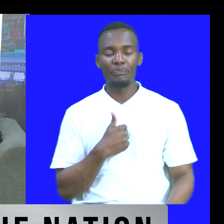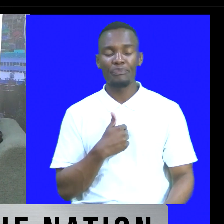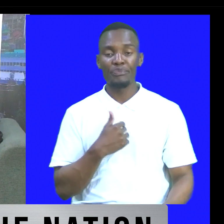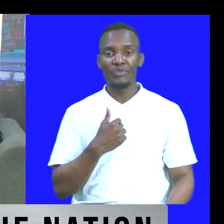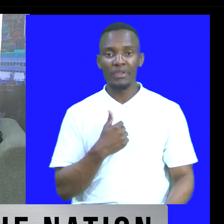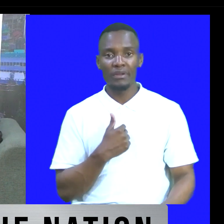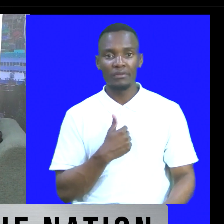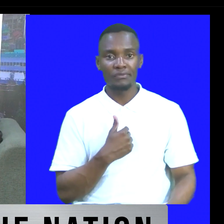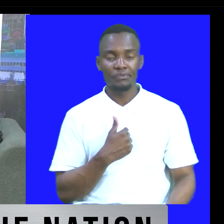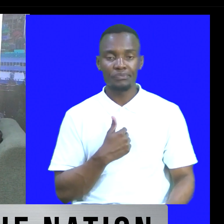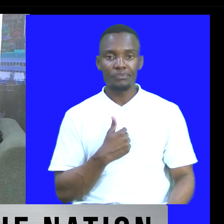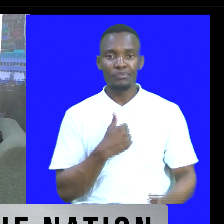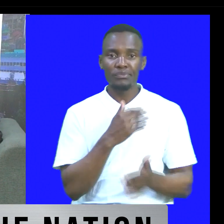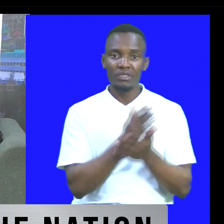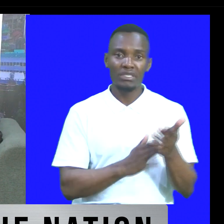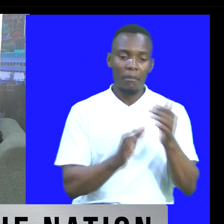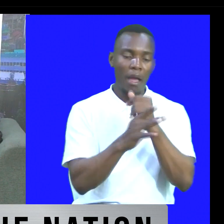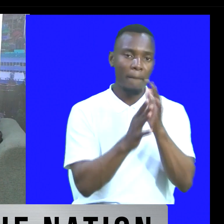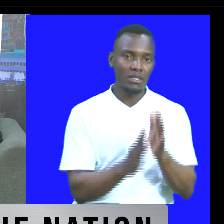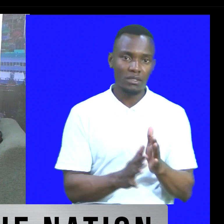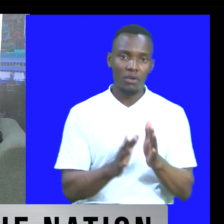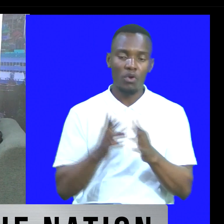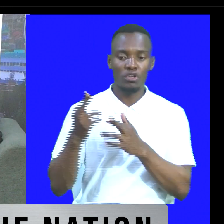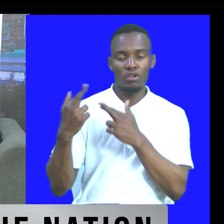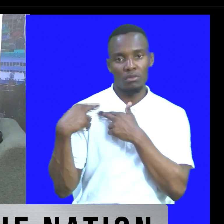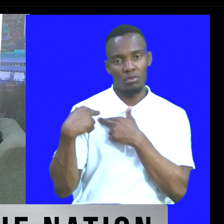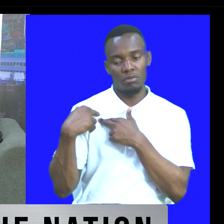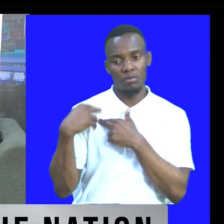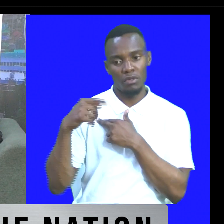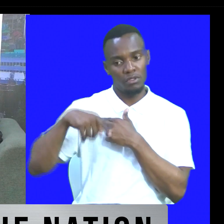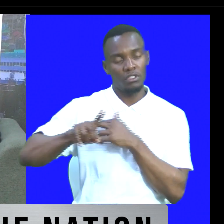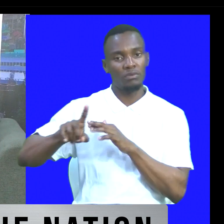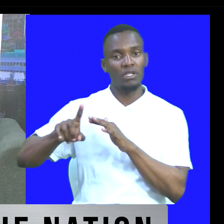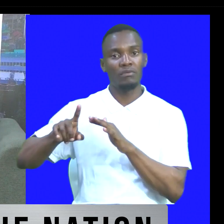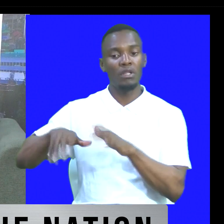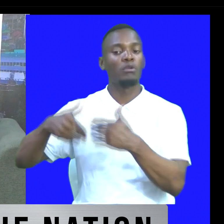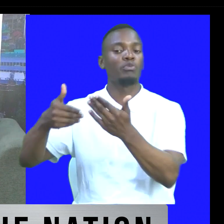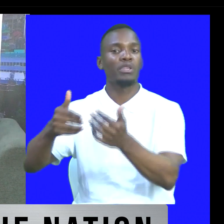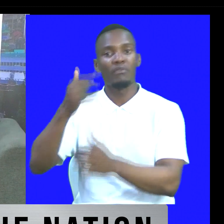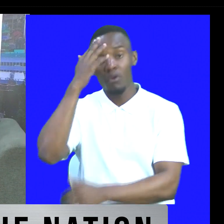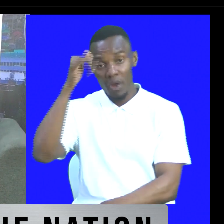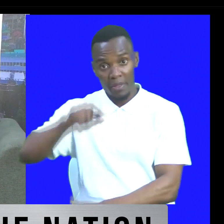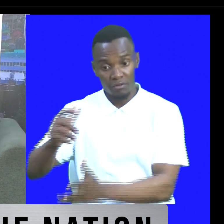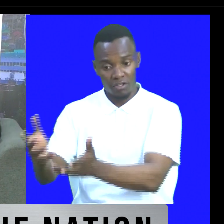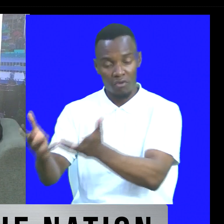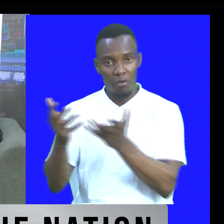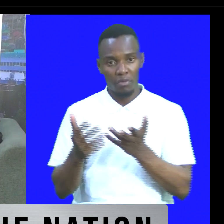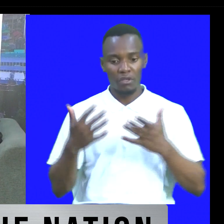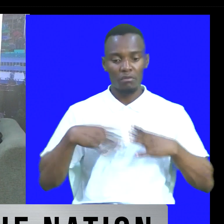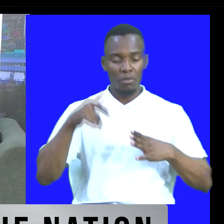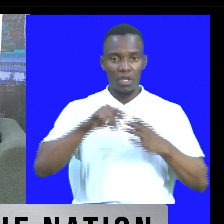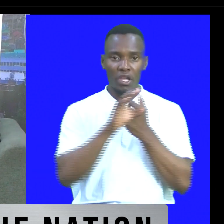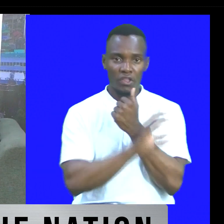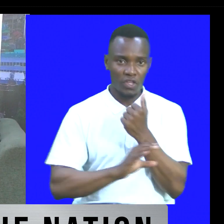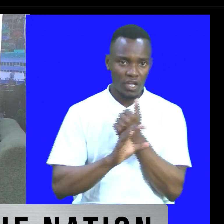ambassadorial roles being given to some of these people. Yeah. Because they actually perform to bring people to this country and to give us